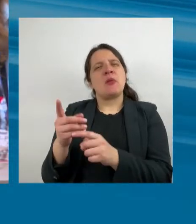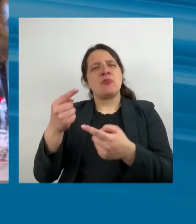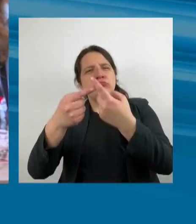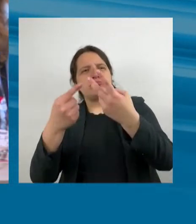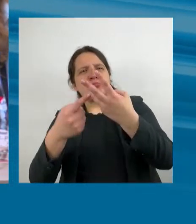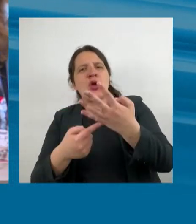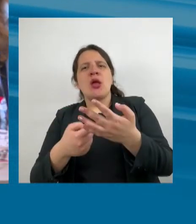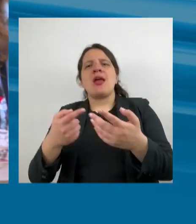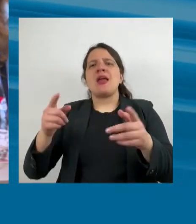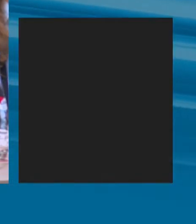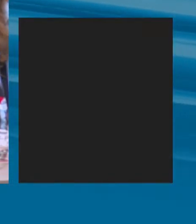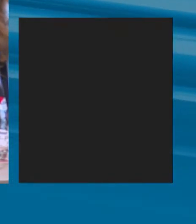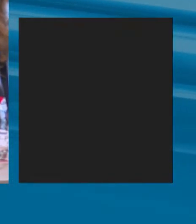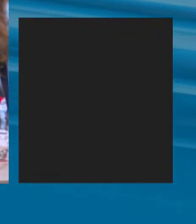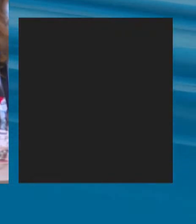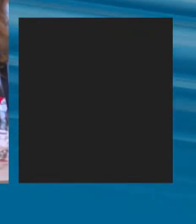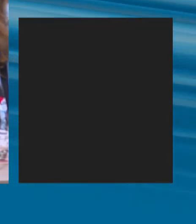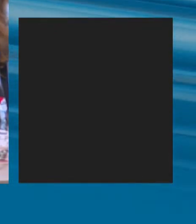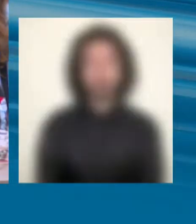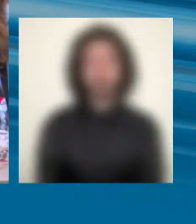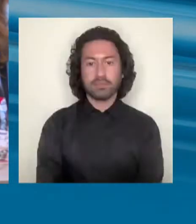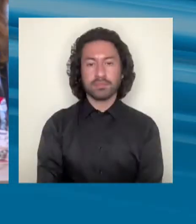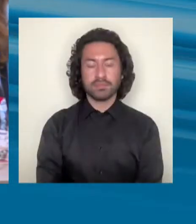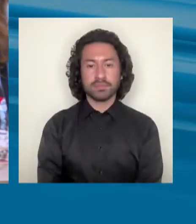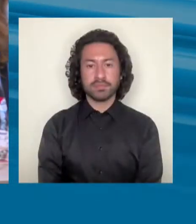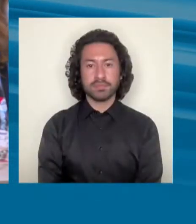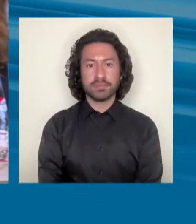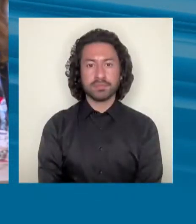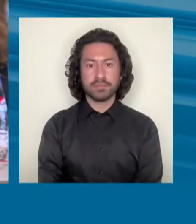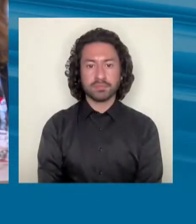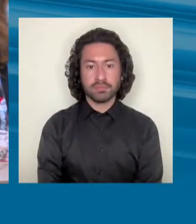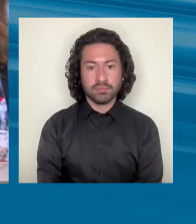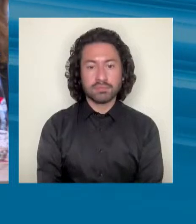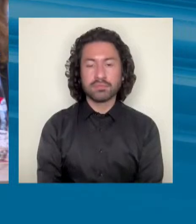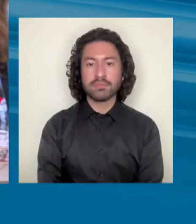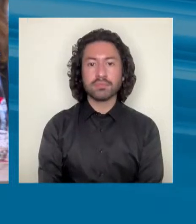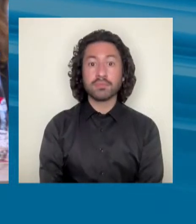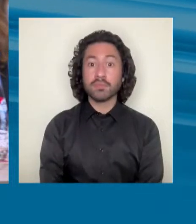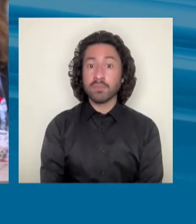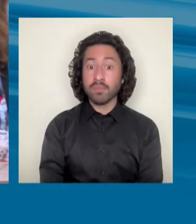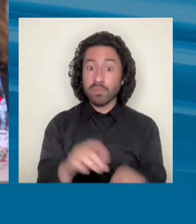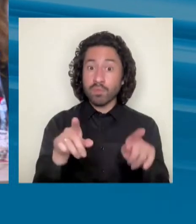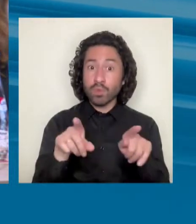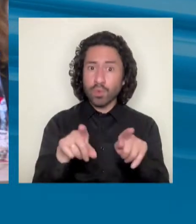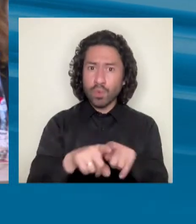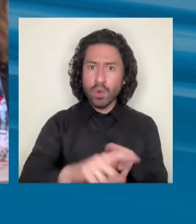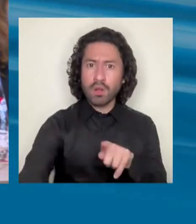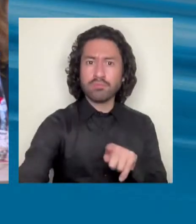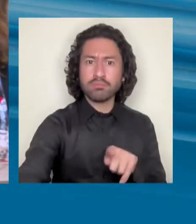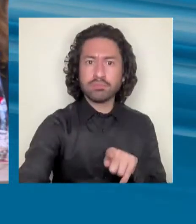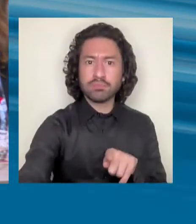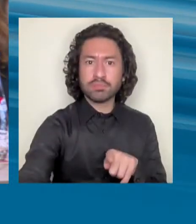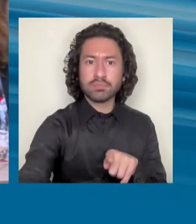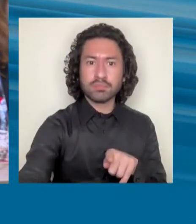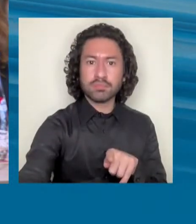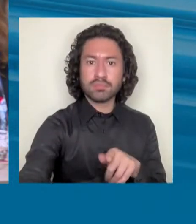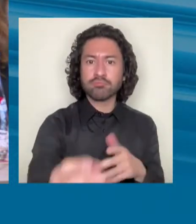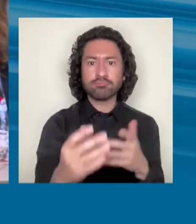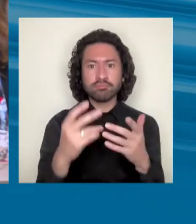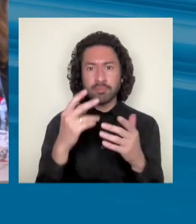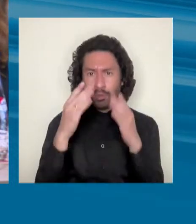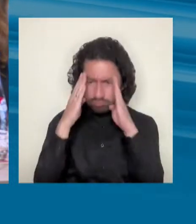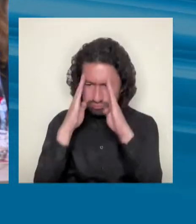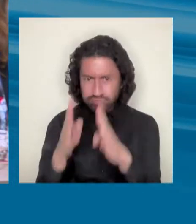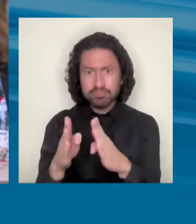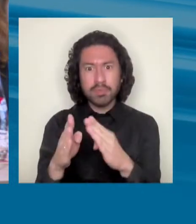disasters management and environmental sustainability. We view our partnership with the United Nations Development System